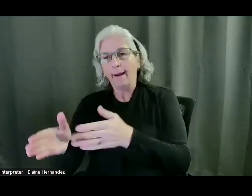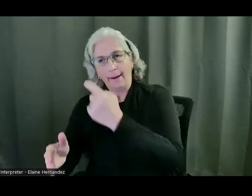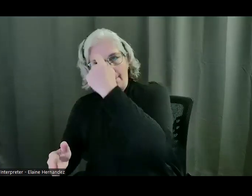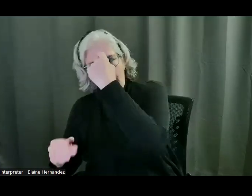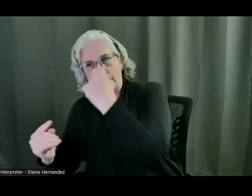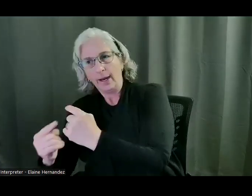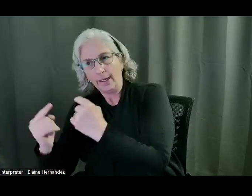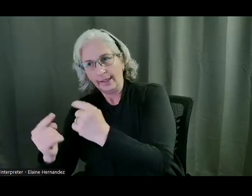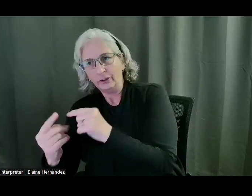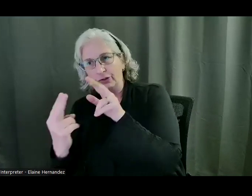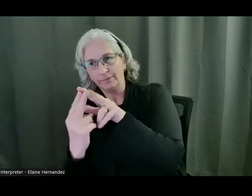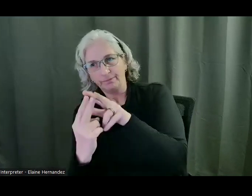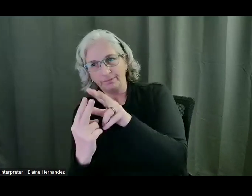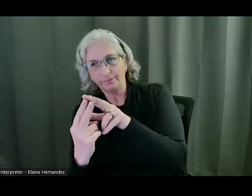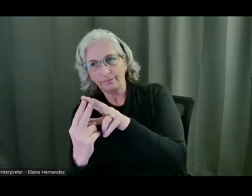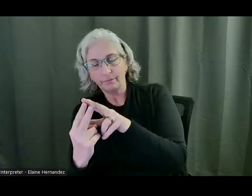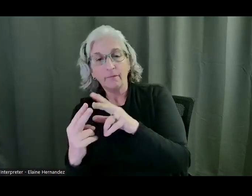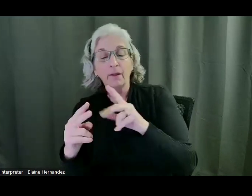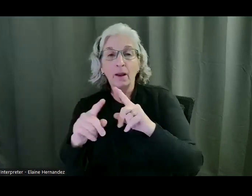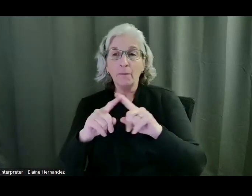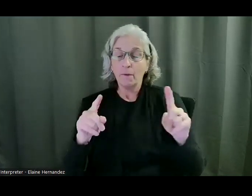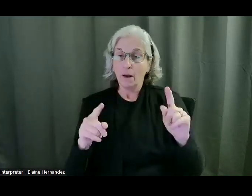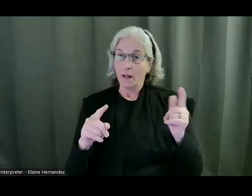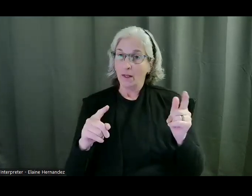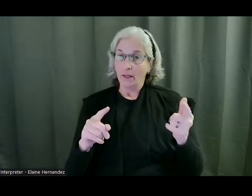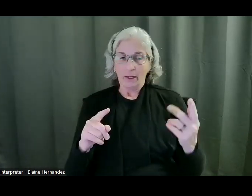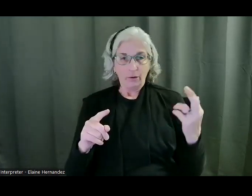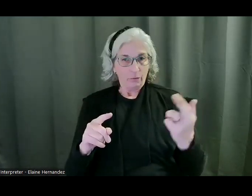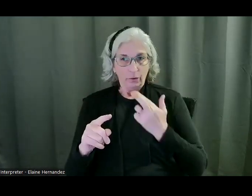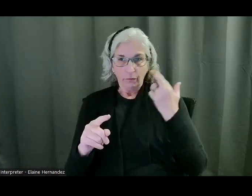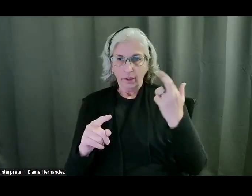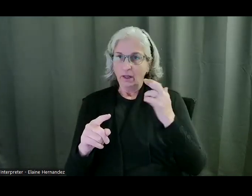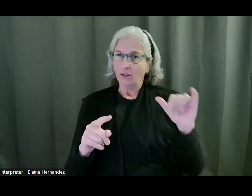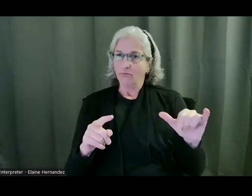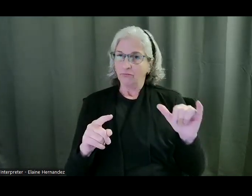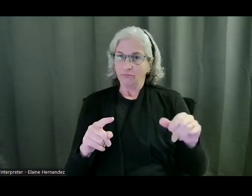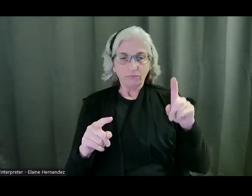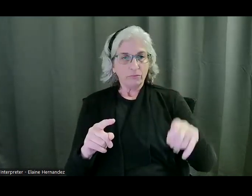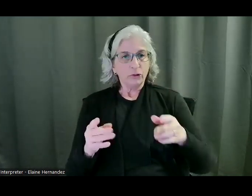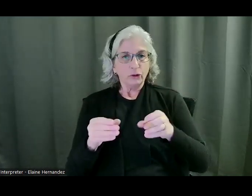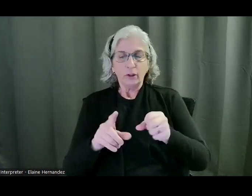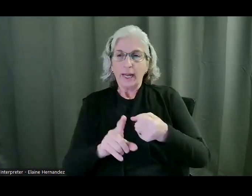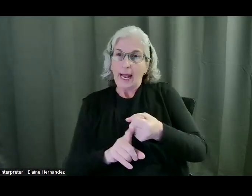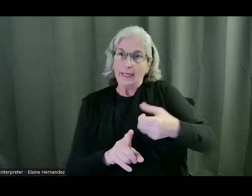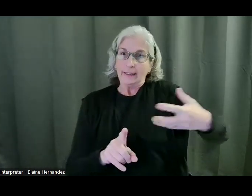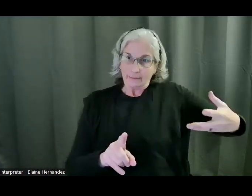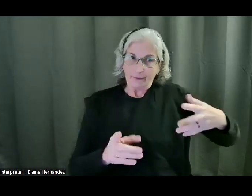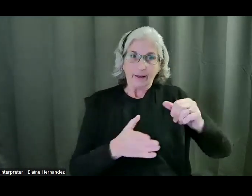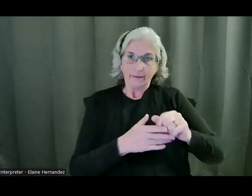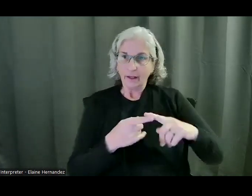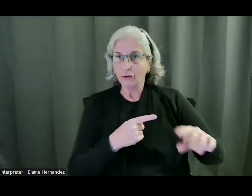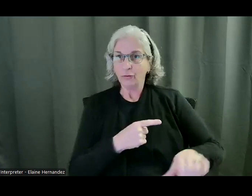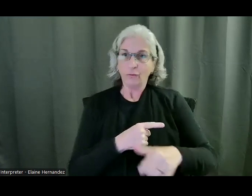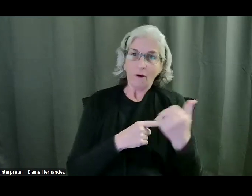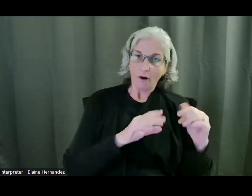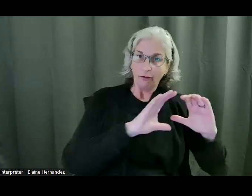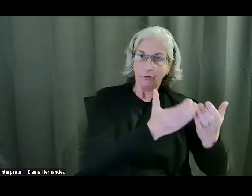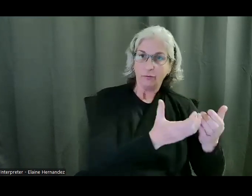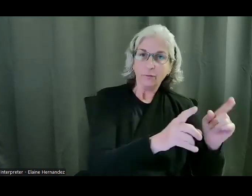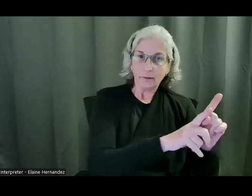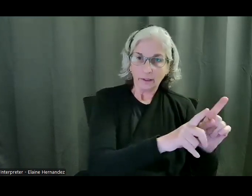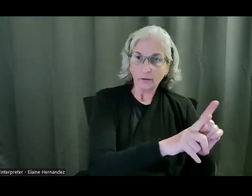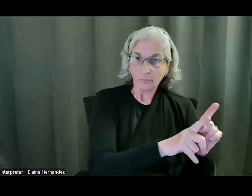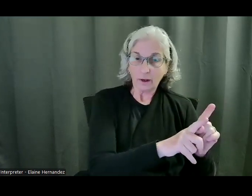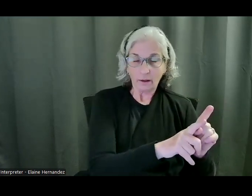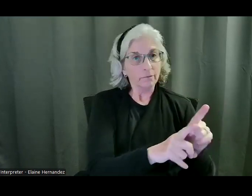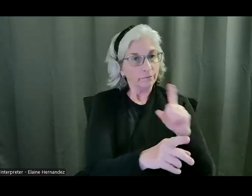But eventually, we started to see it expand out to other populations, which was very appropriate, and we found it